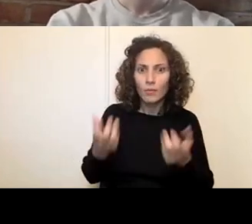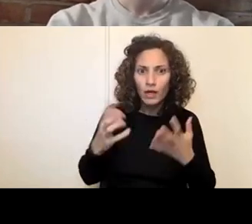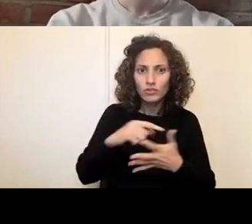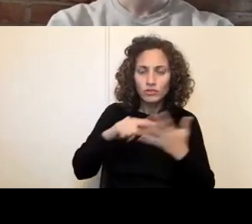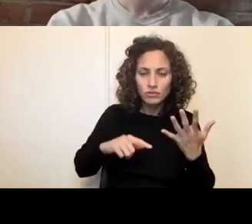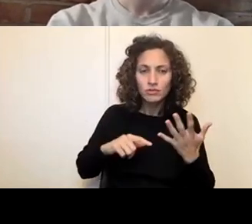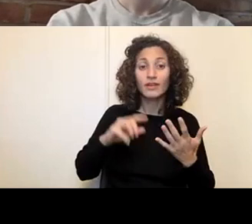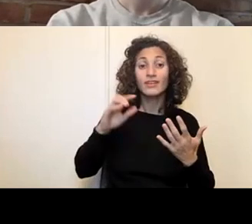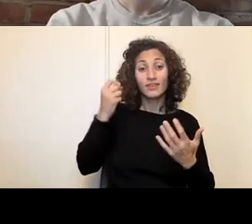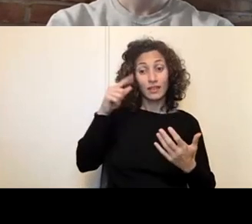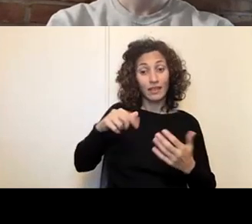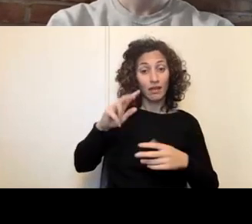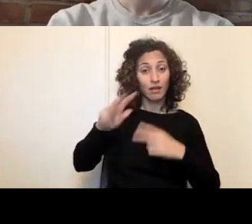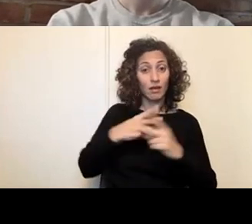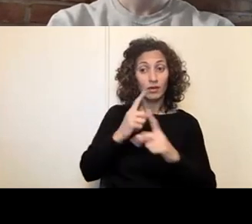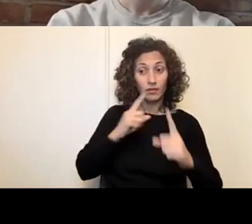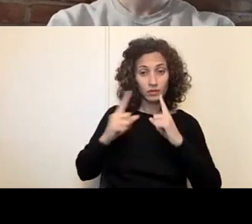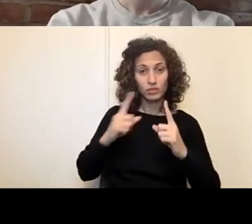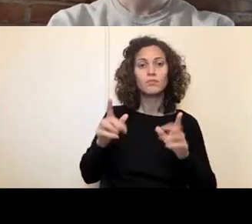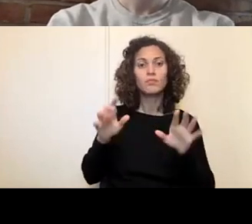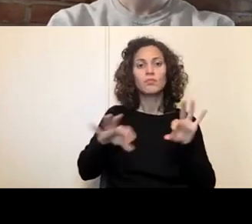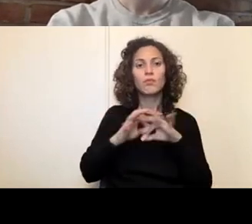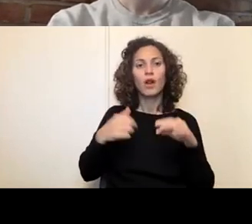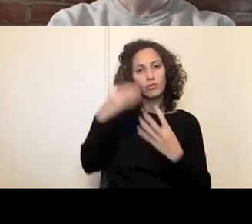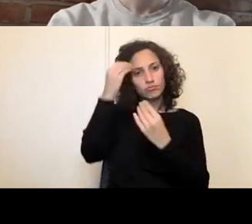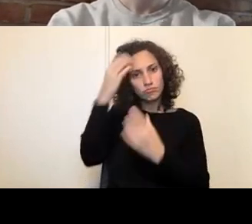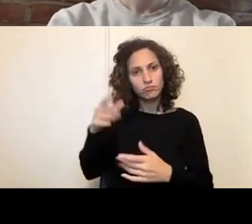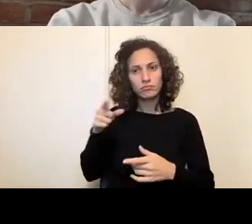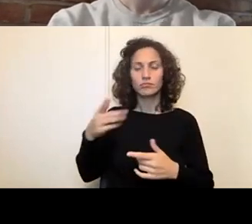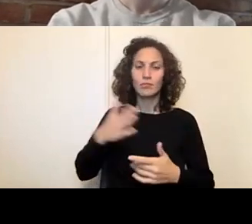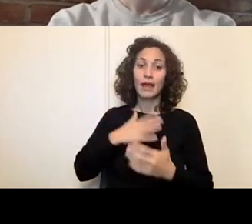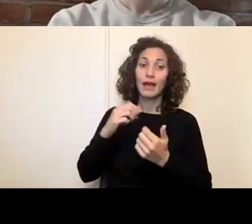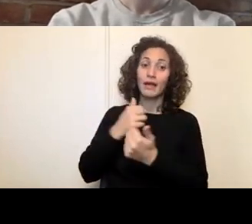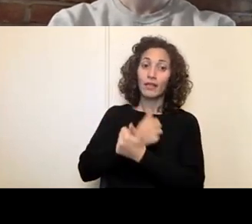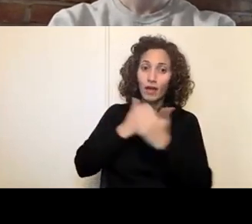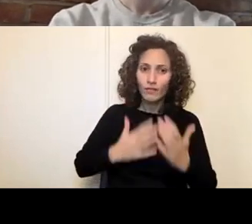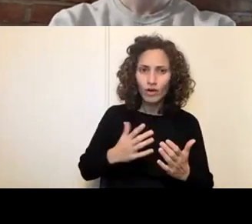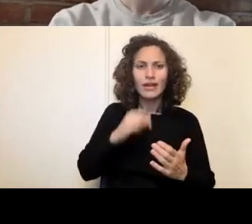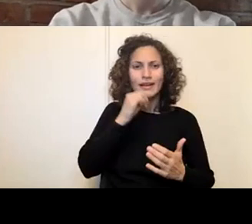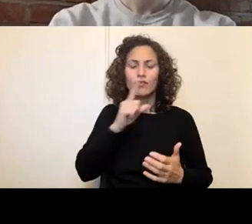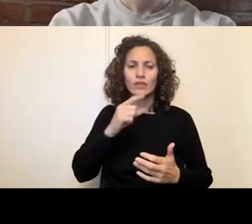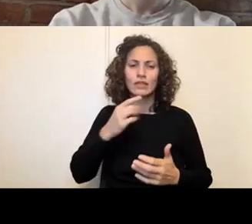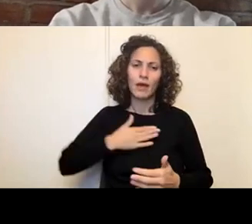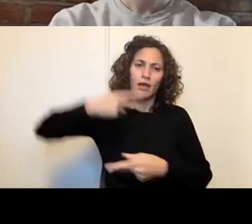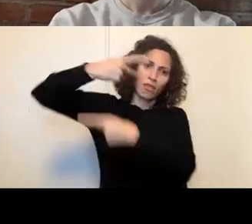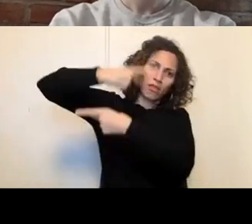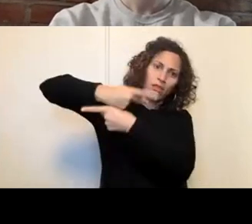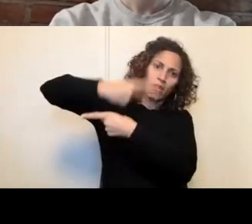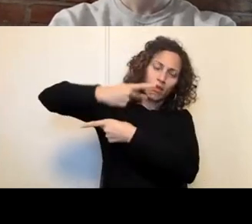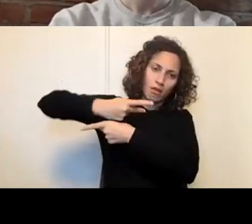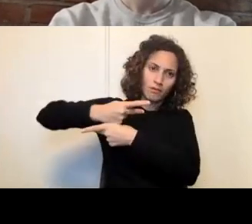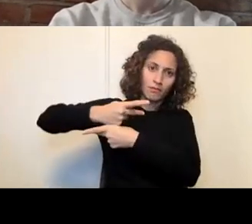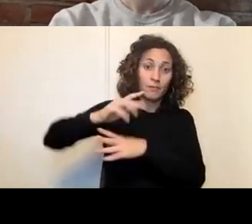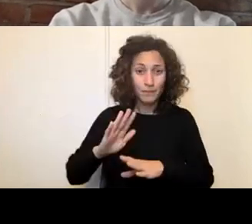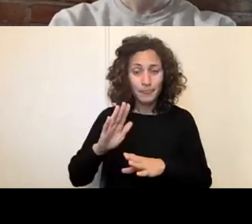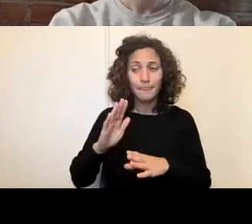conversation, I make certain that the other person knows that they can be my lover without being my caregiver. But then our time